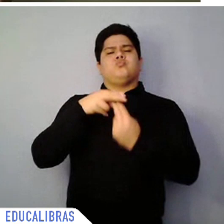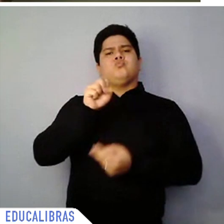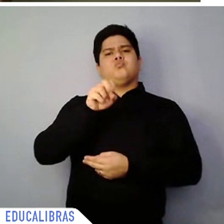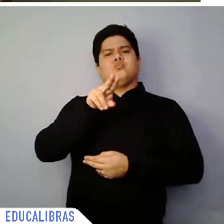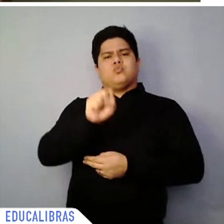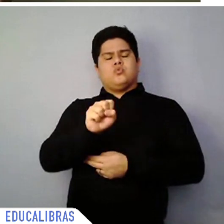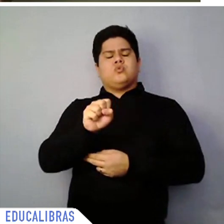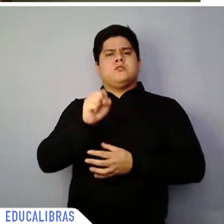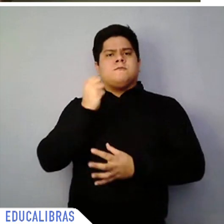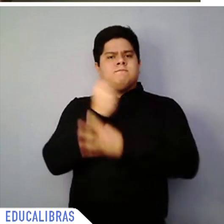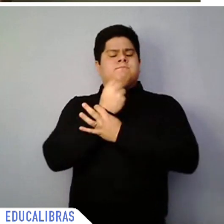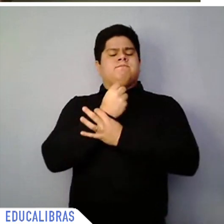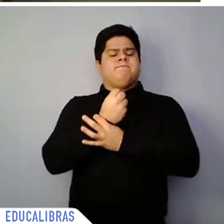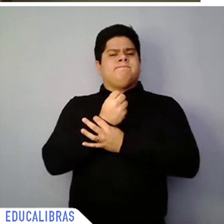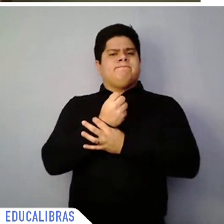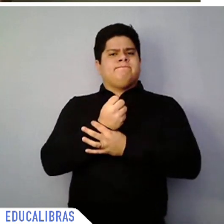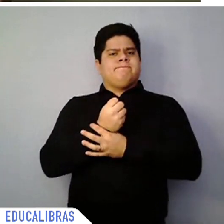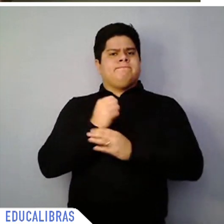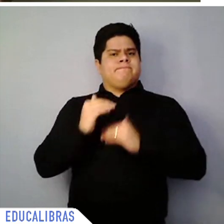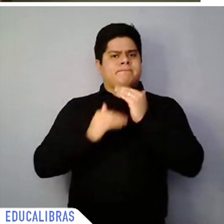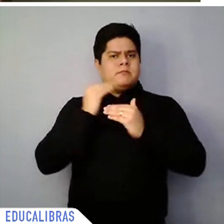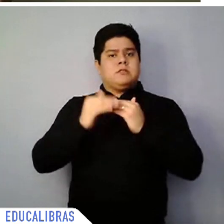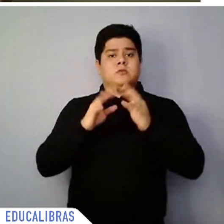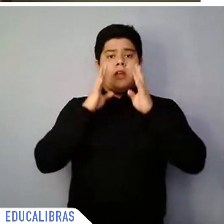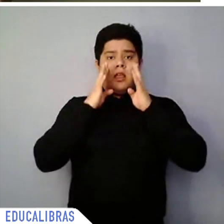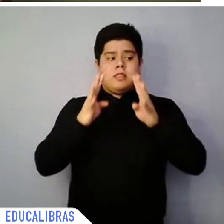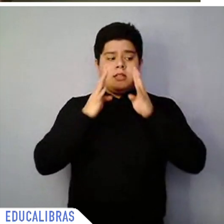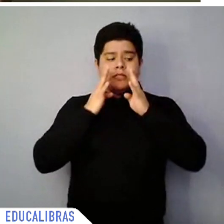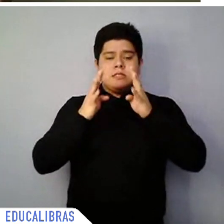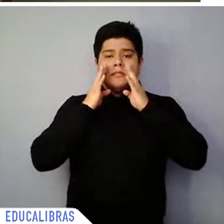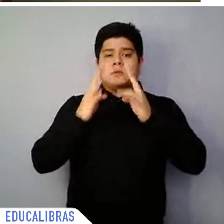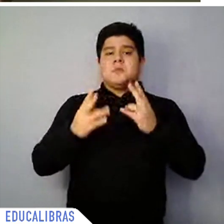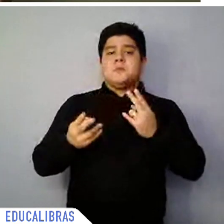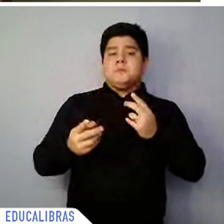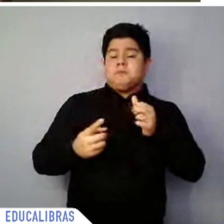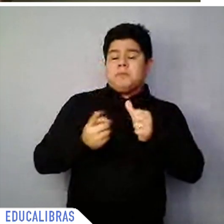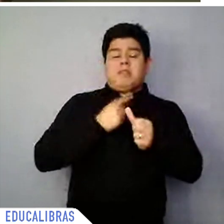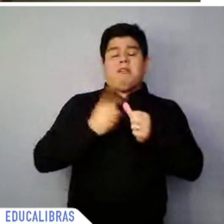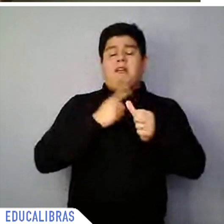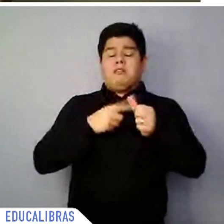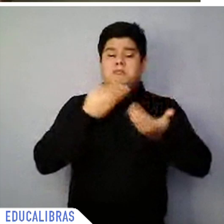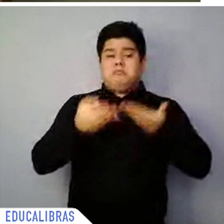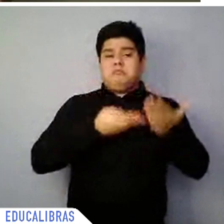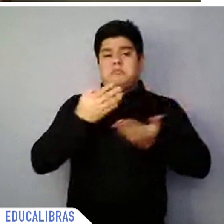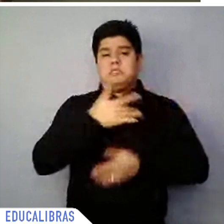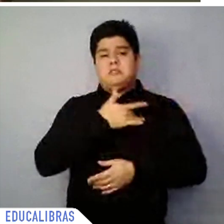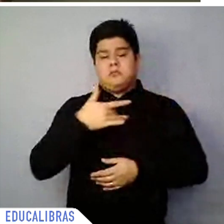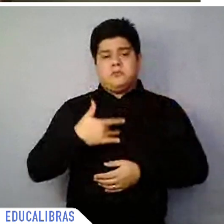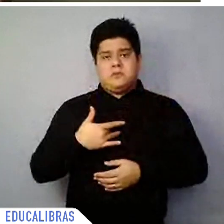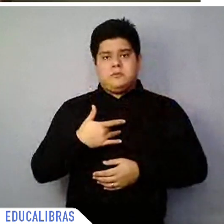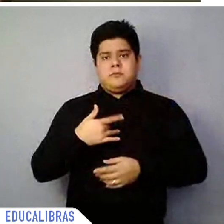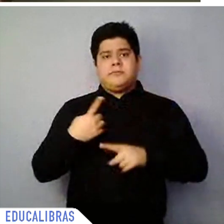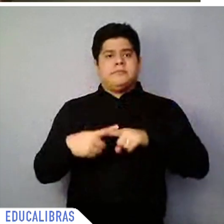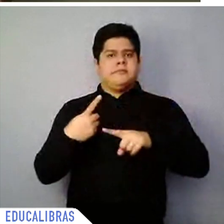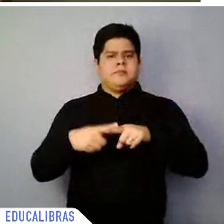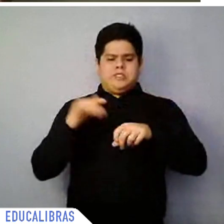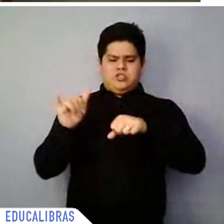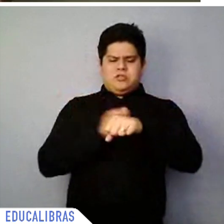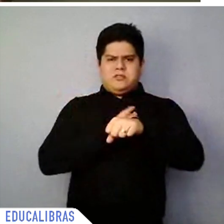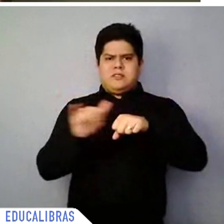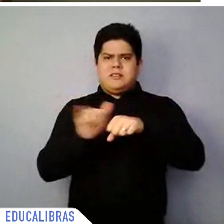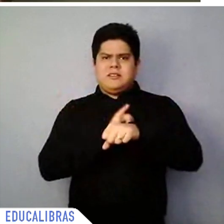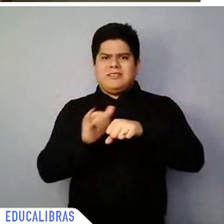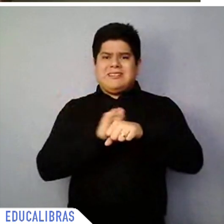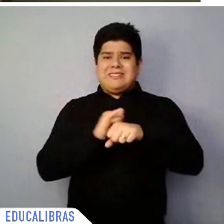the strengthening of the unified health system and the primary health care. One of the